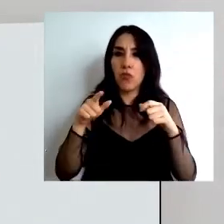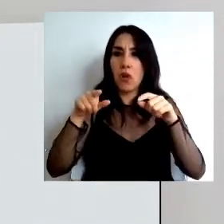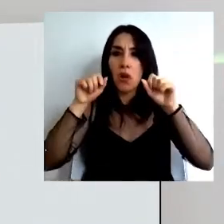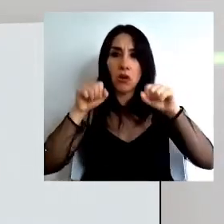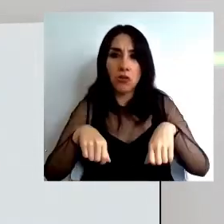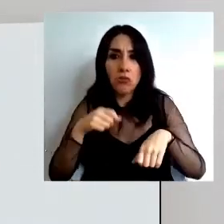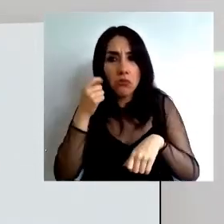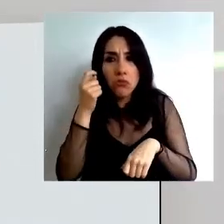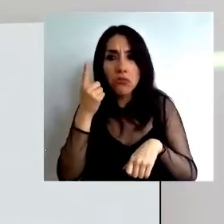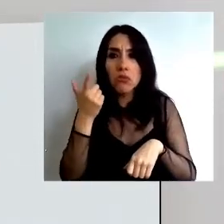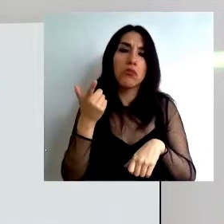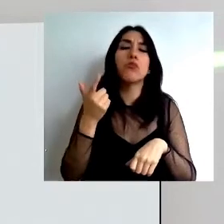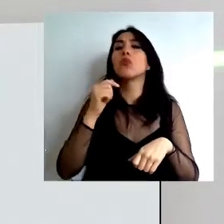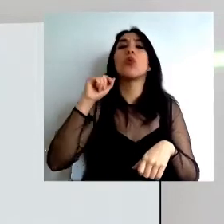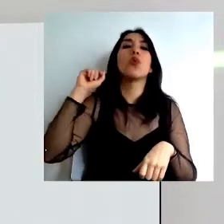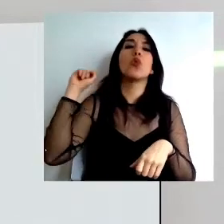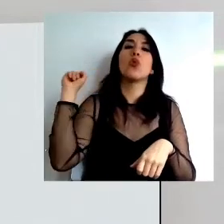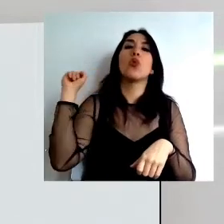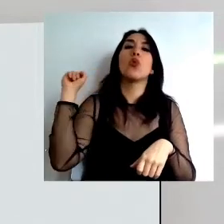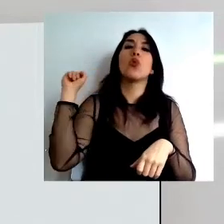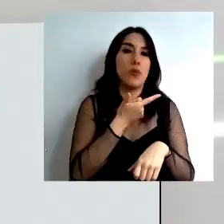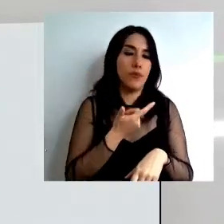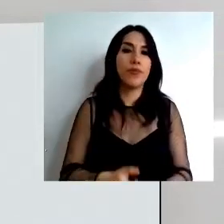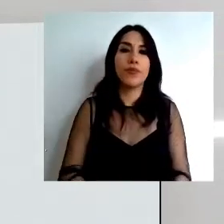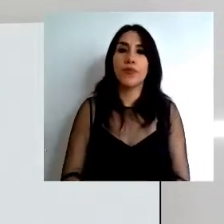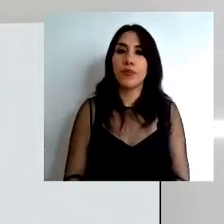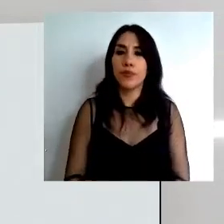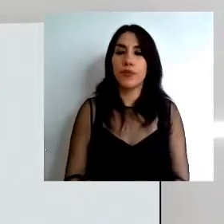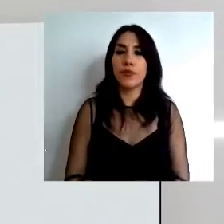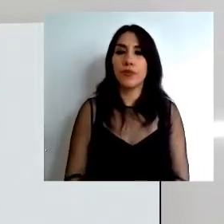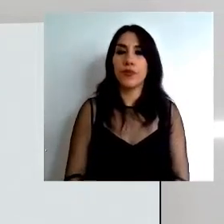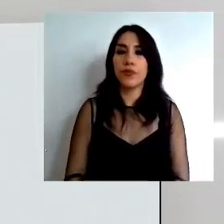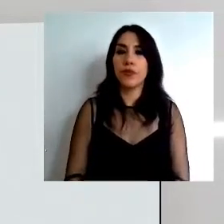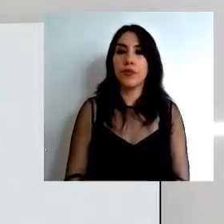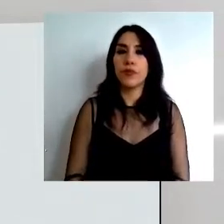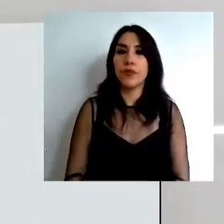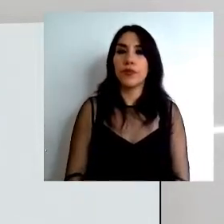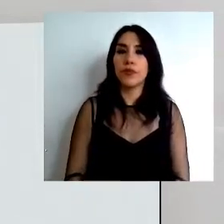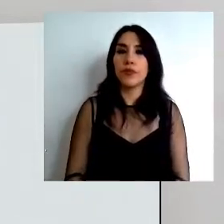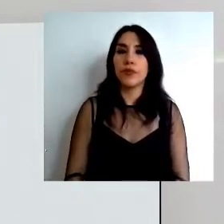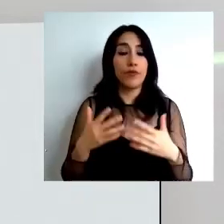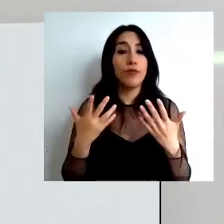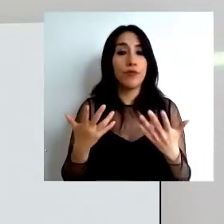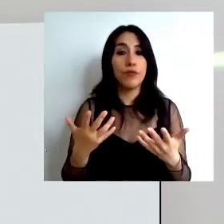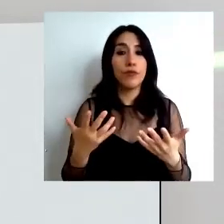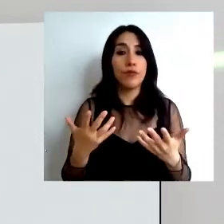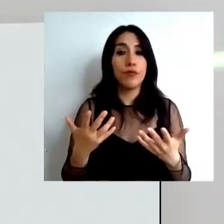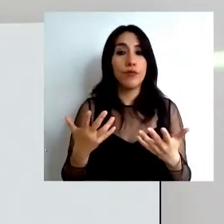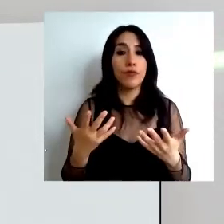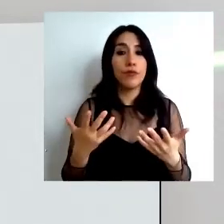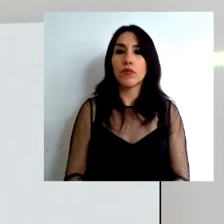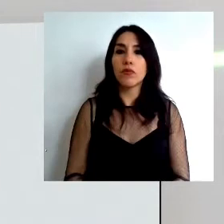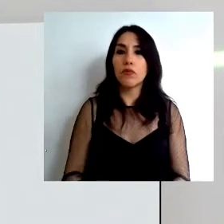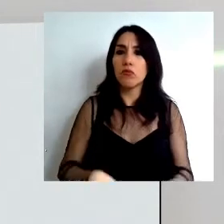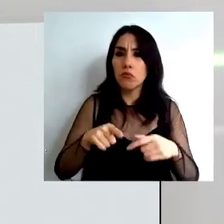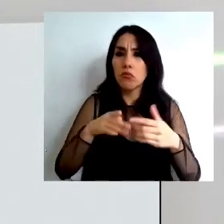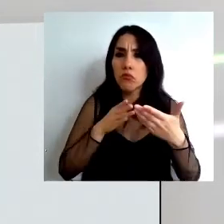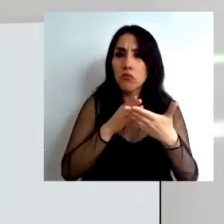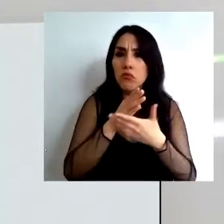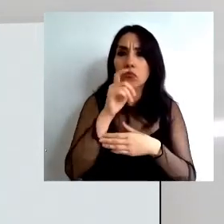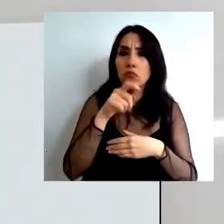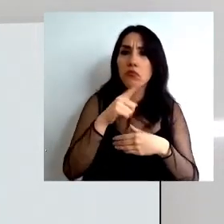which we had with people with learning difficulties, so-called learning disabilities, and where